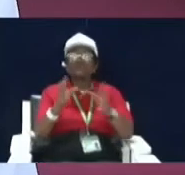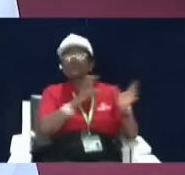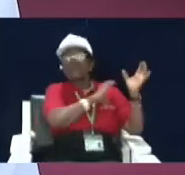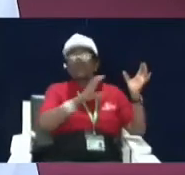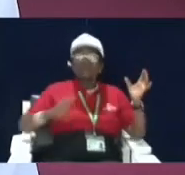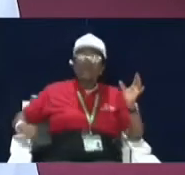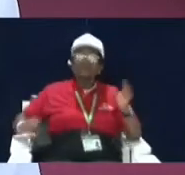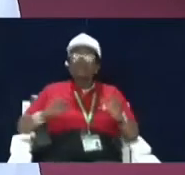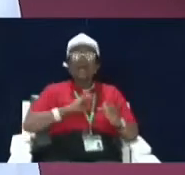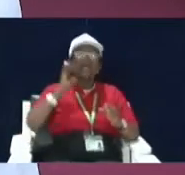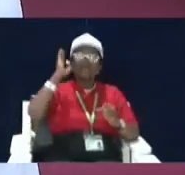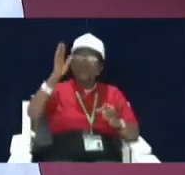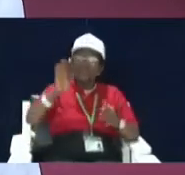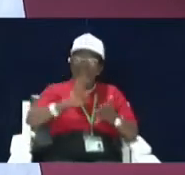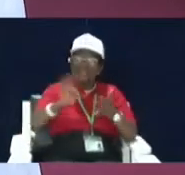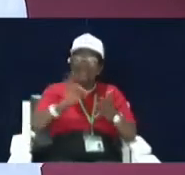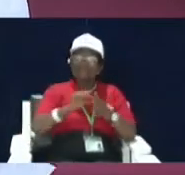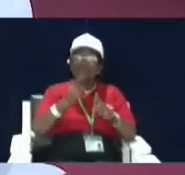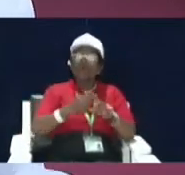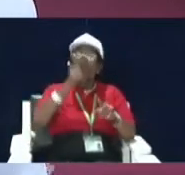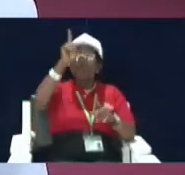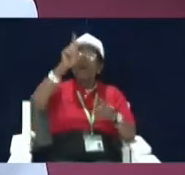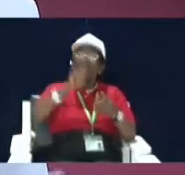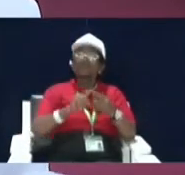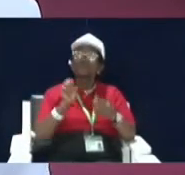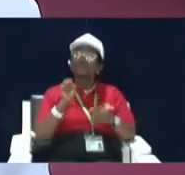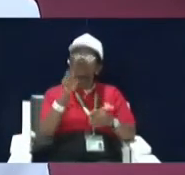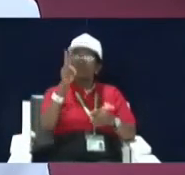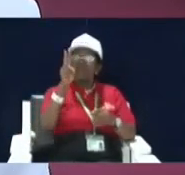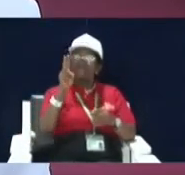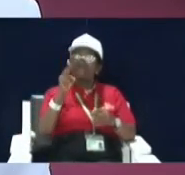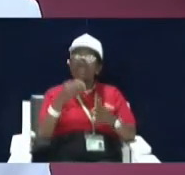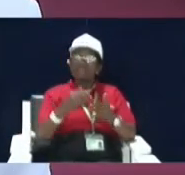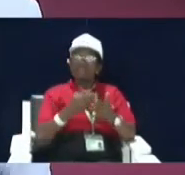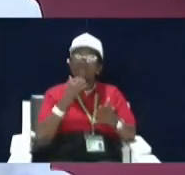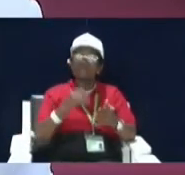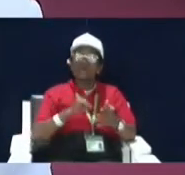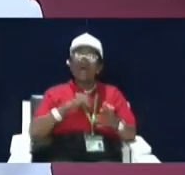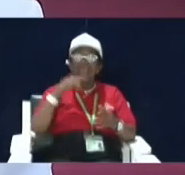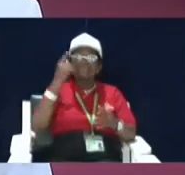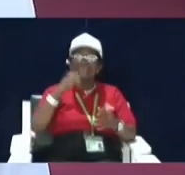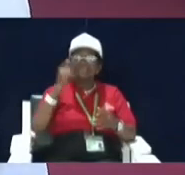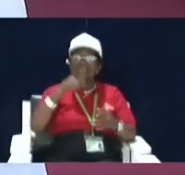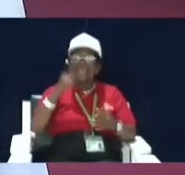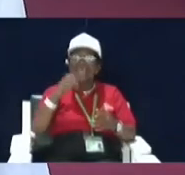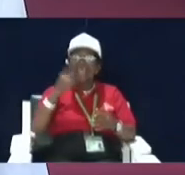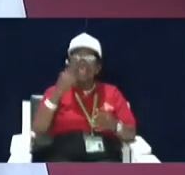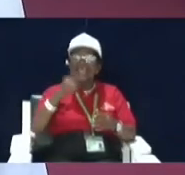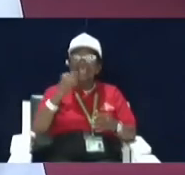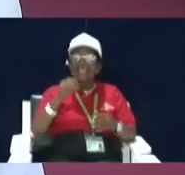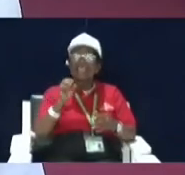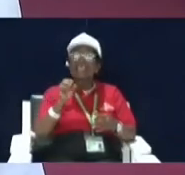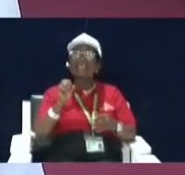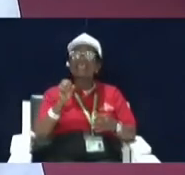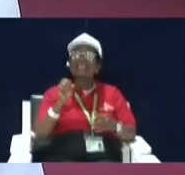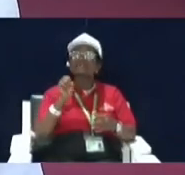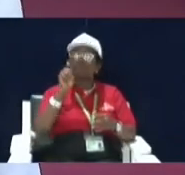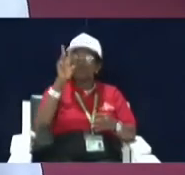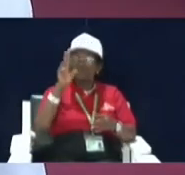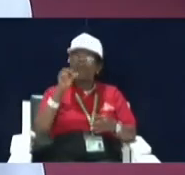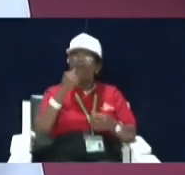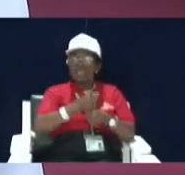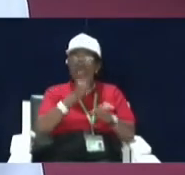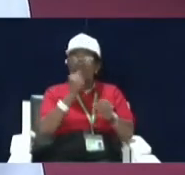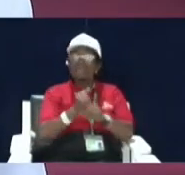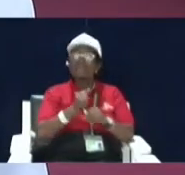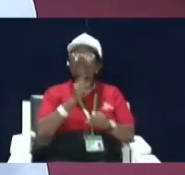Before I say 12, make sure you're already standing in front of me here, and then we'll